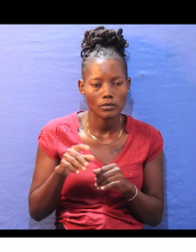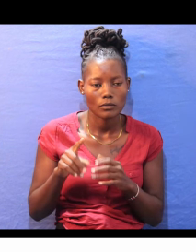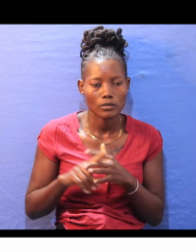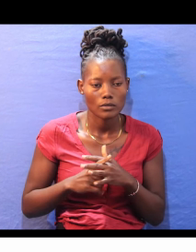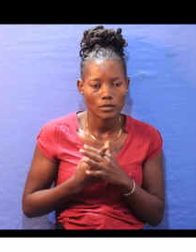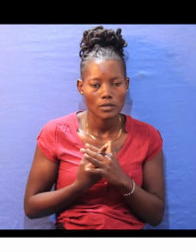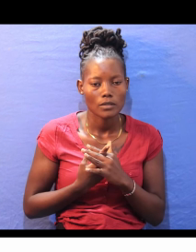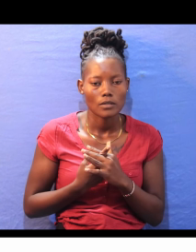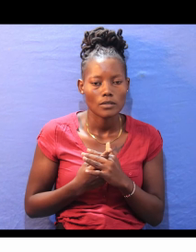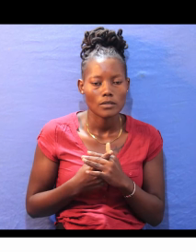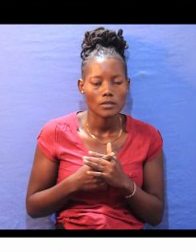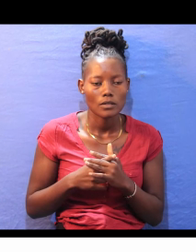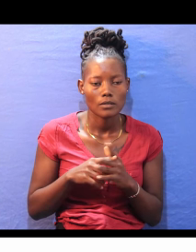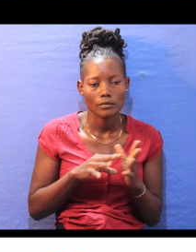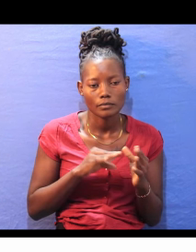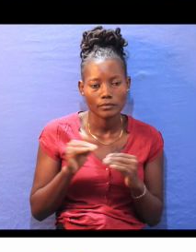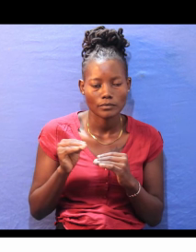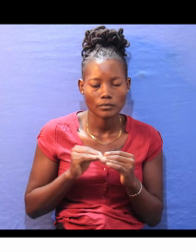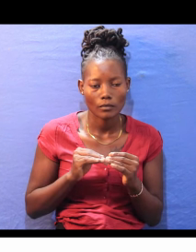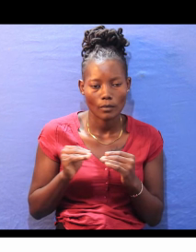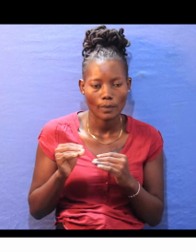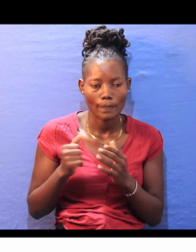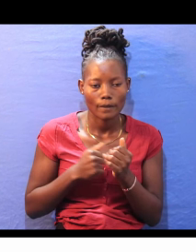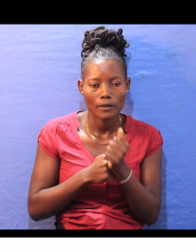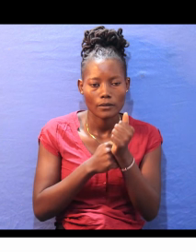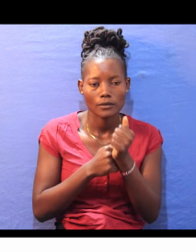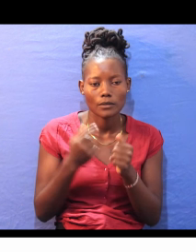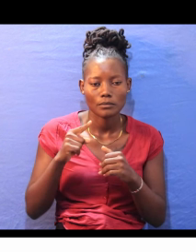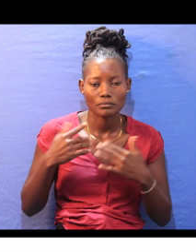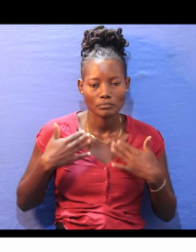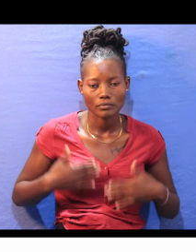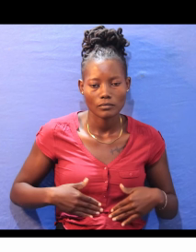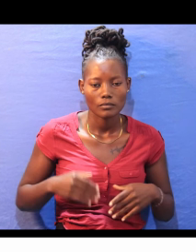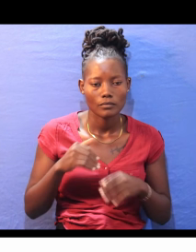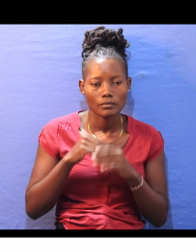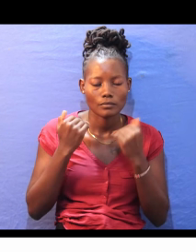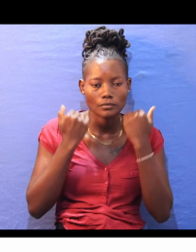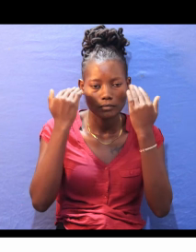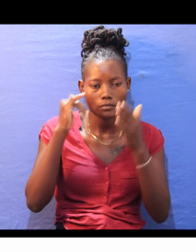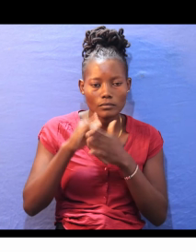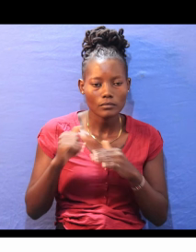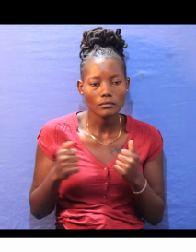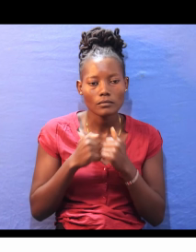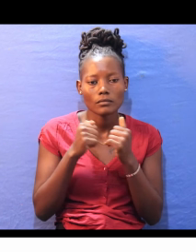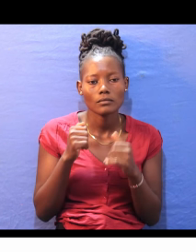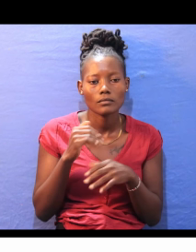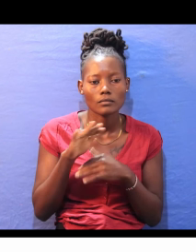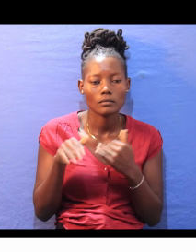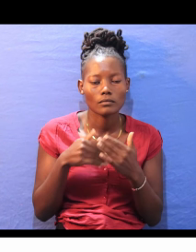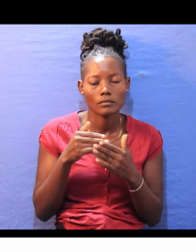will not be able to support their body in the stresses that happen at all out